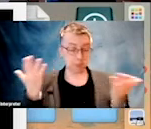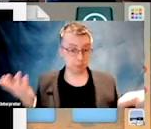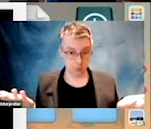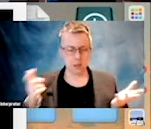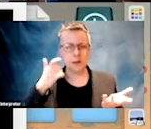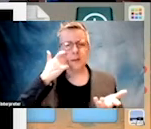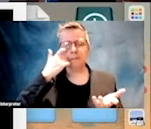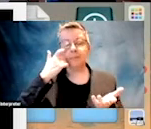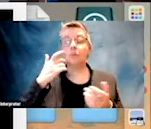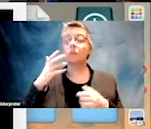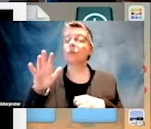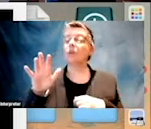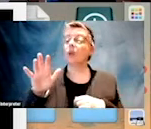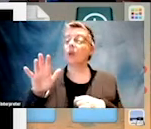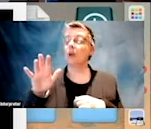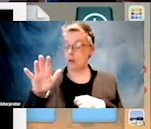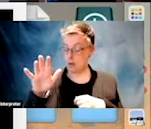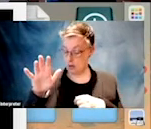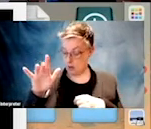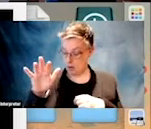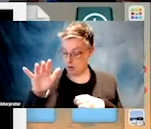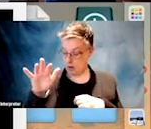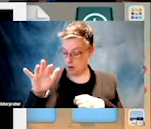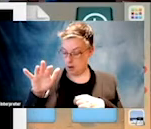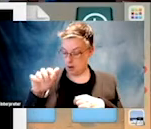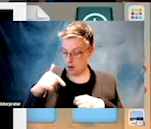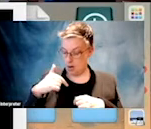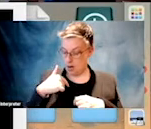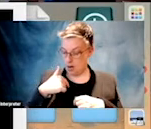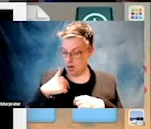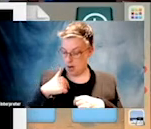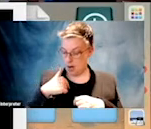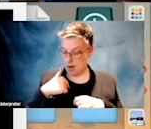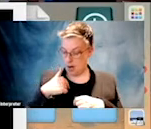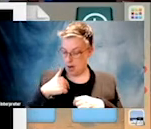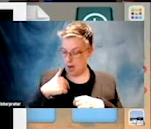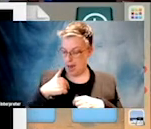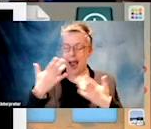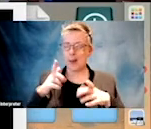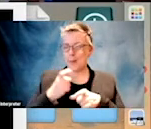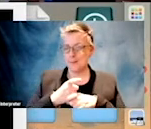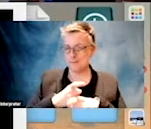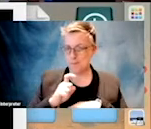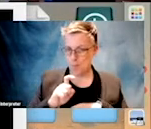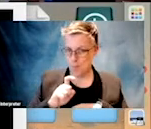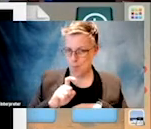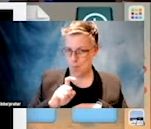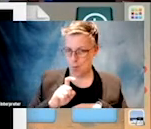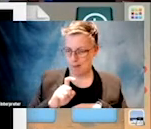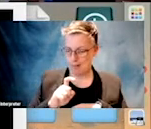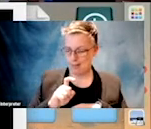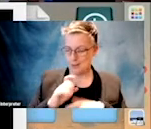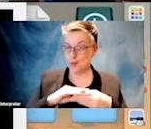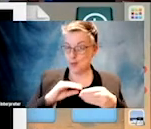And, uh, I won't say what it is because I don't want to spoil a part of the narrative,